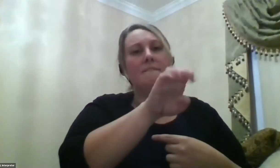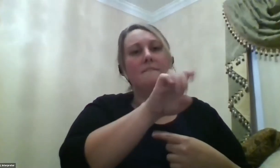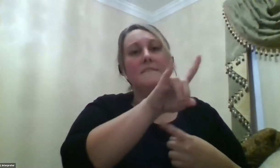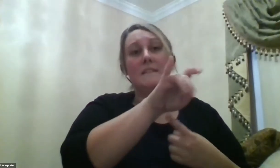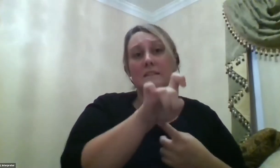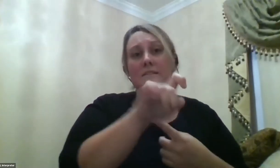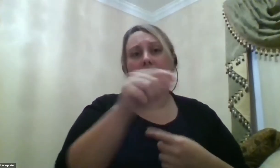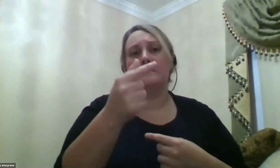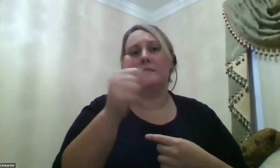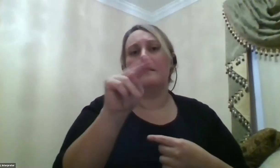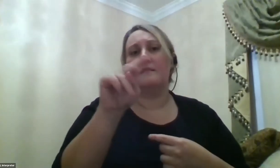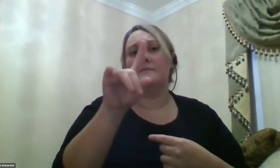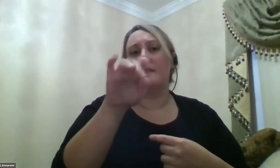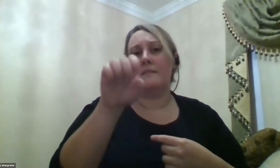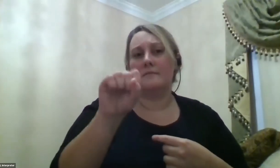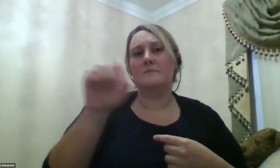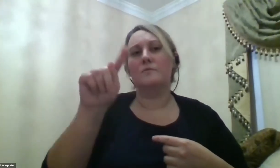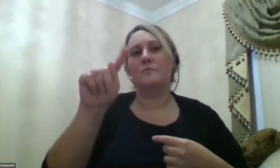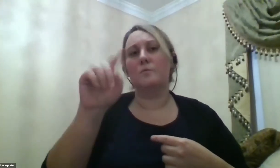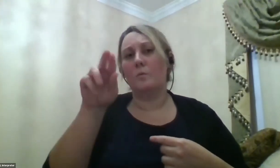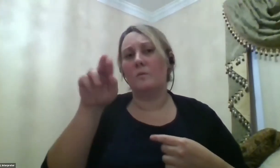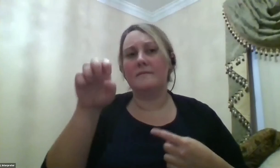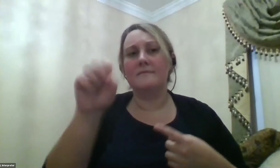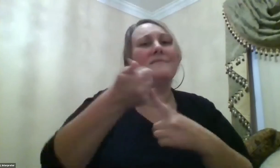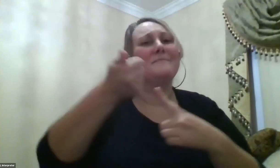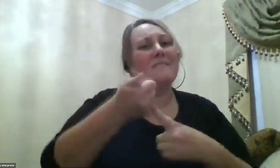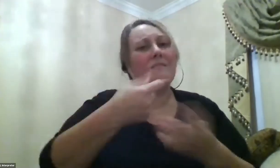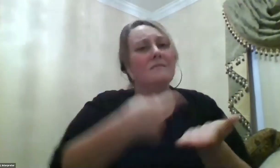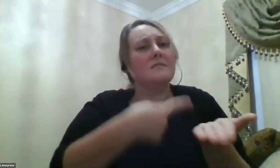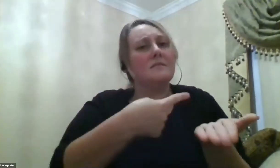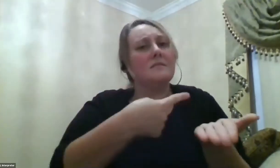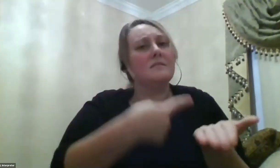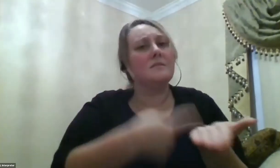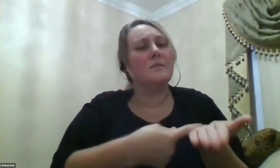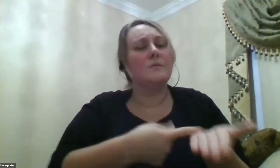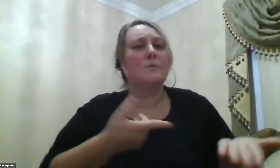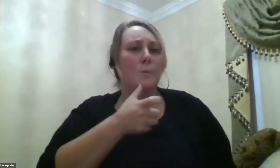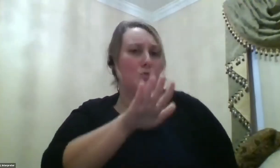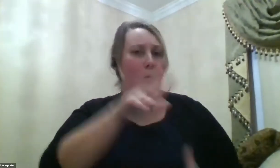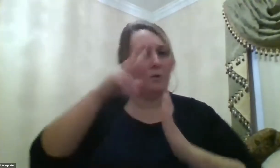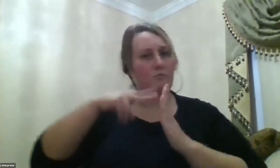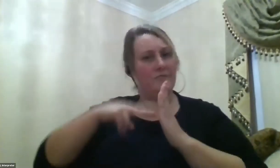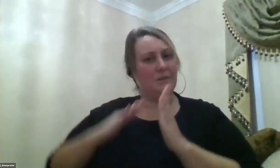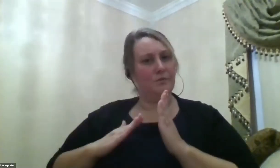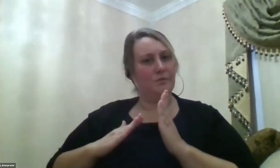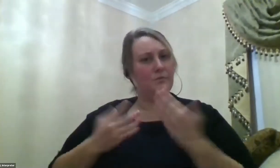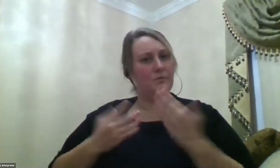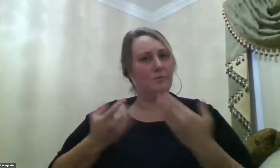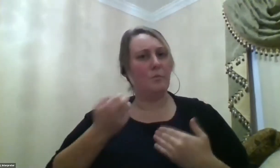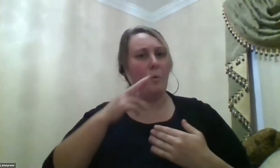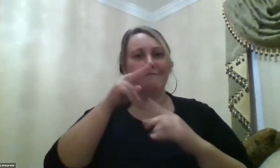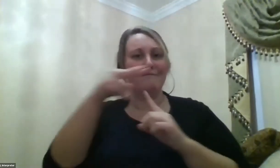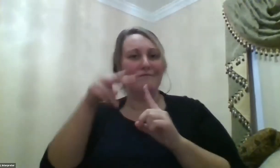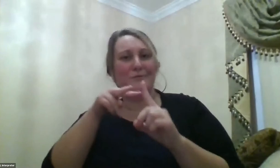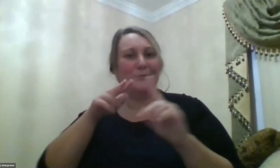who is your primary audience and how does your audience evolve and sort of the primary, like the very kernel of